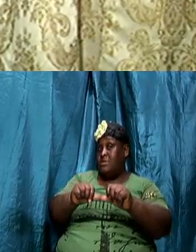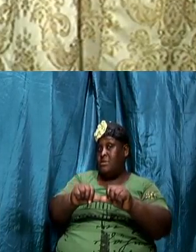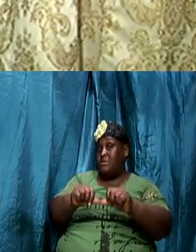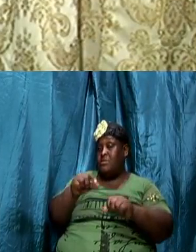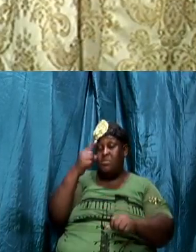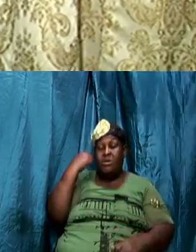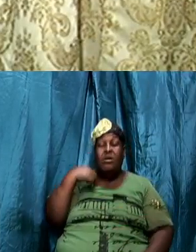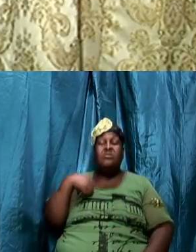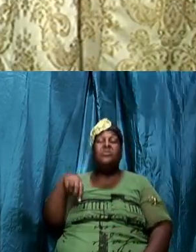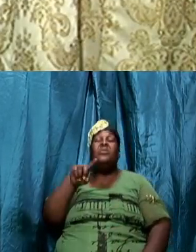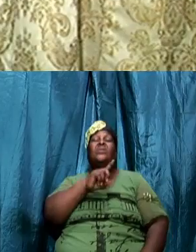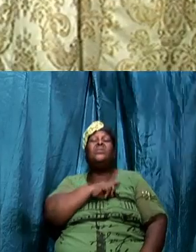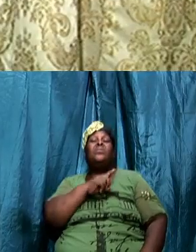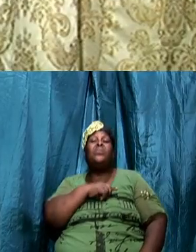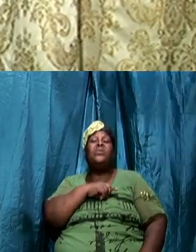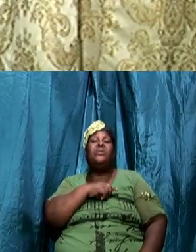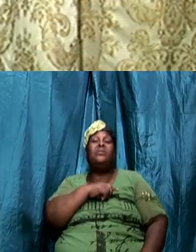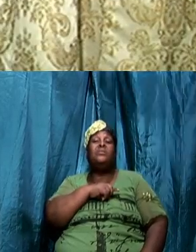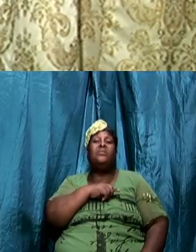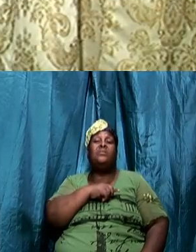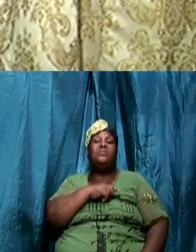we don't